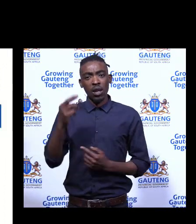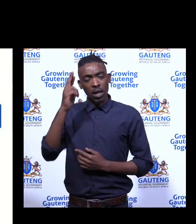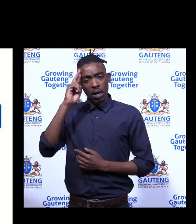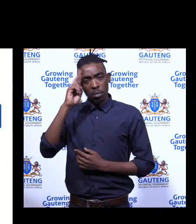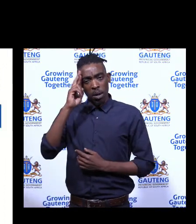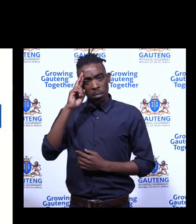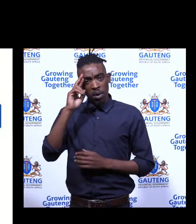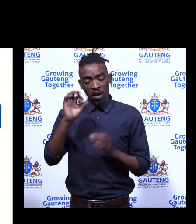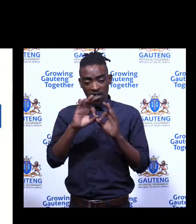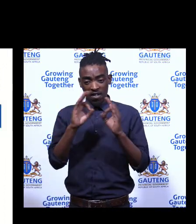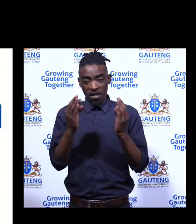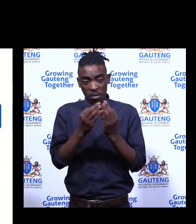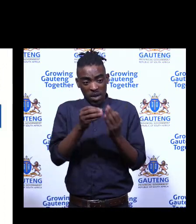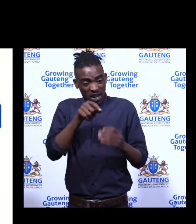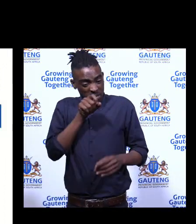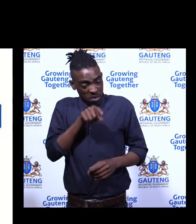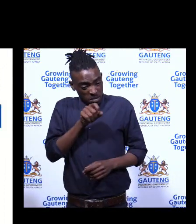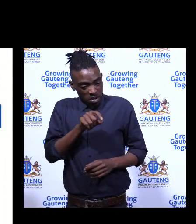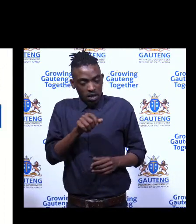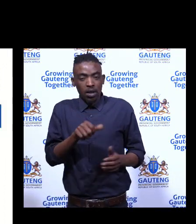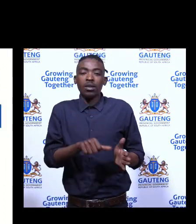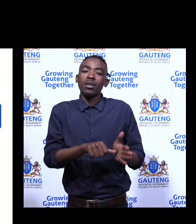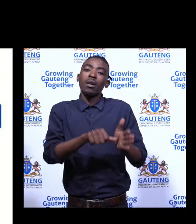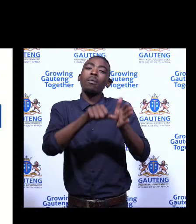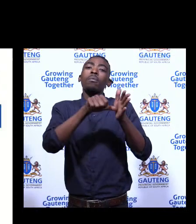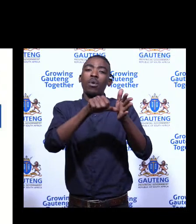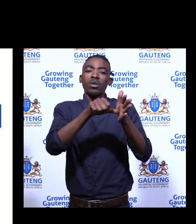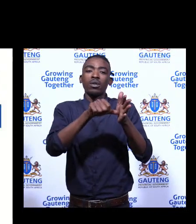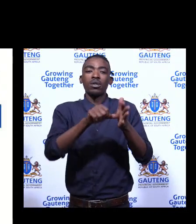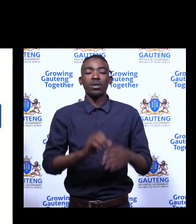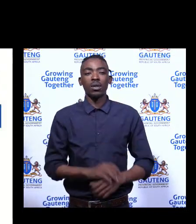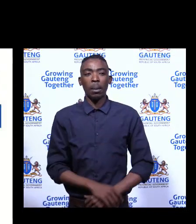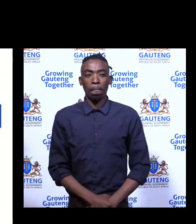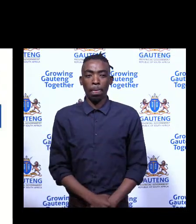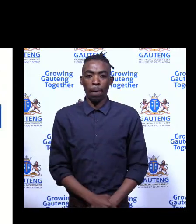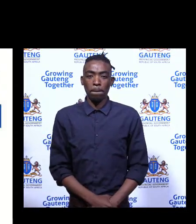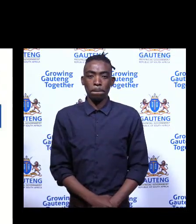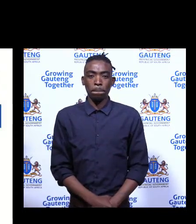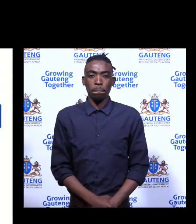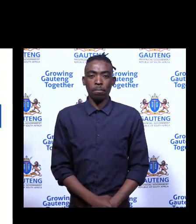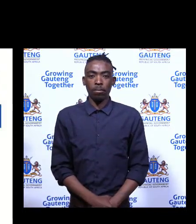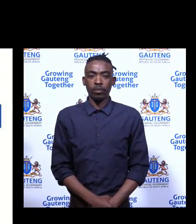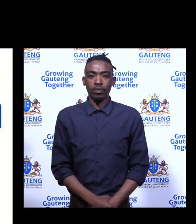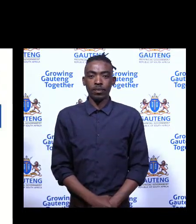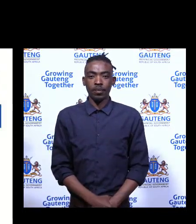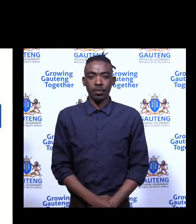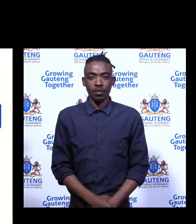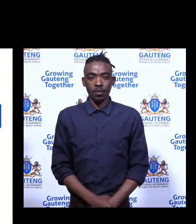an important aspect. So I just want to end